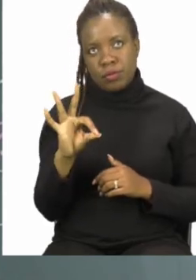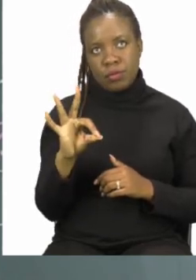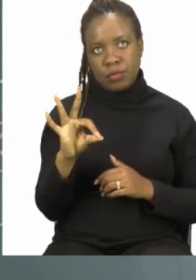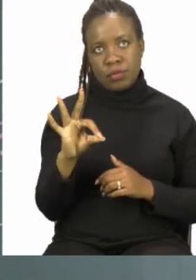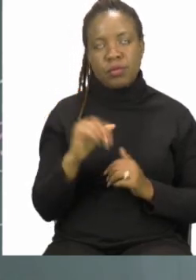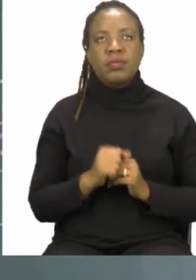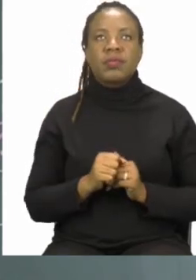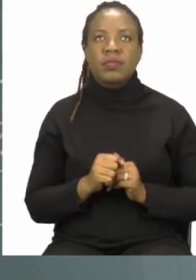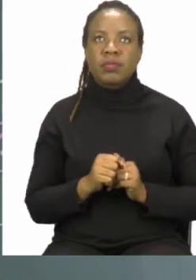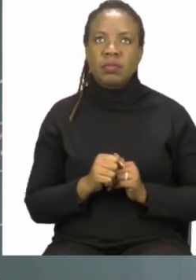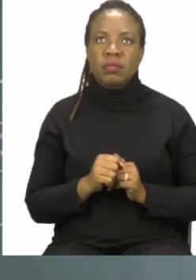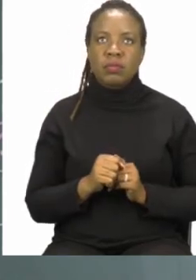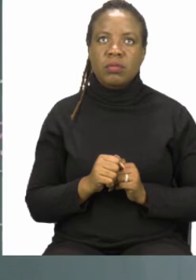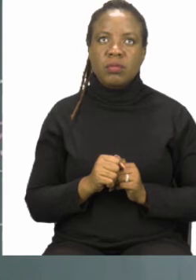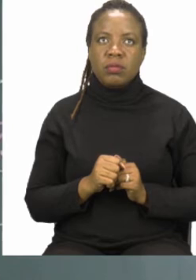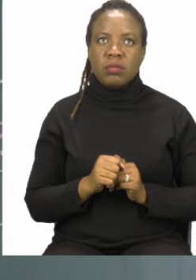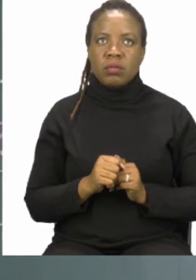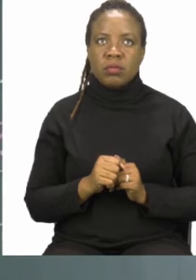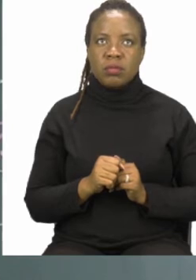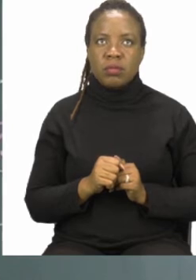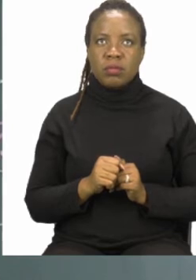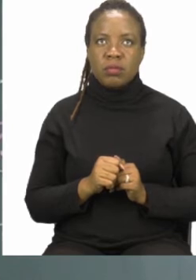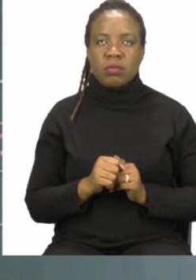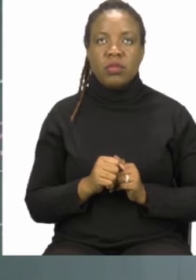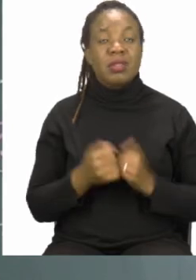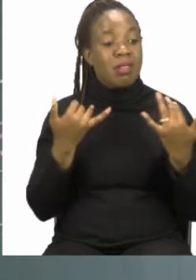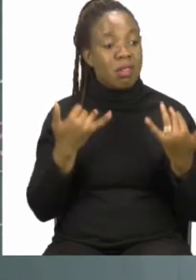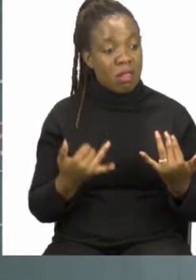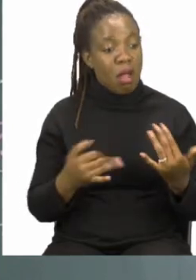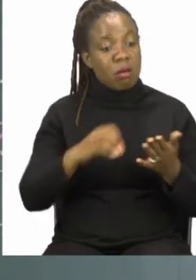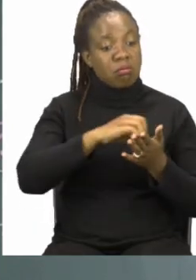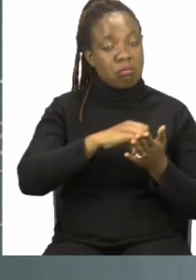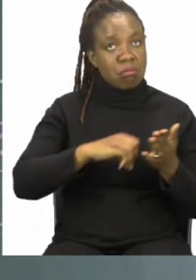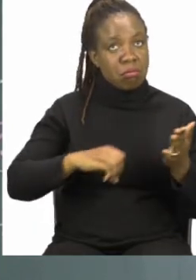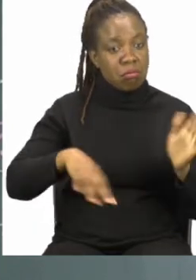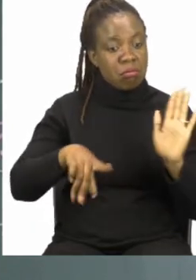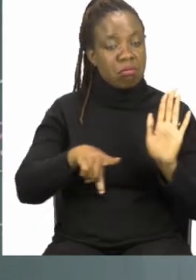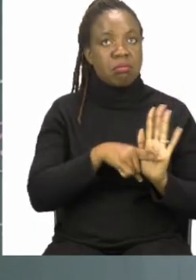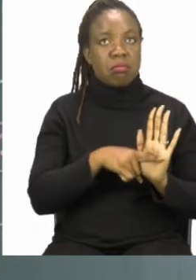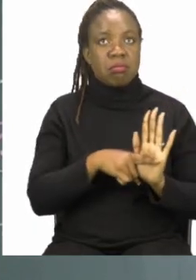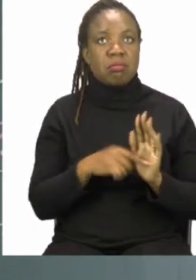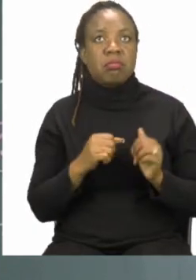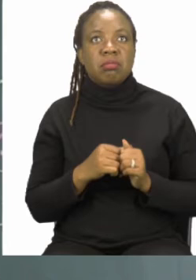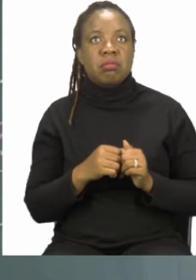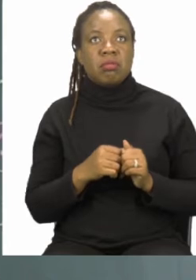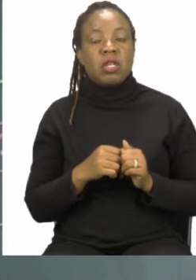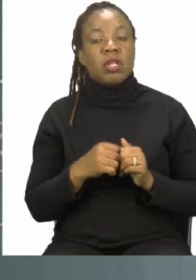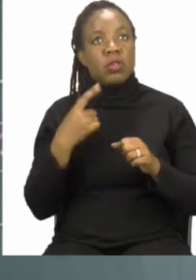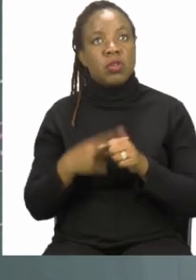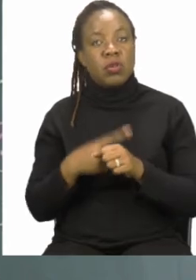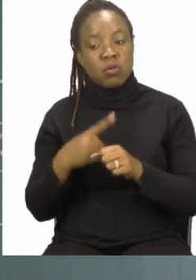219. So we have to subtract. And as like what we did before, we start with